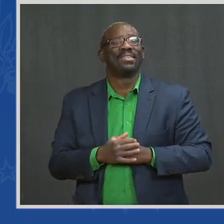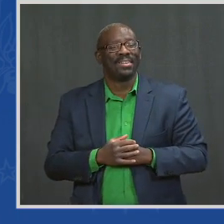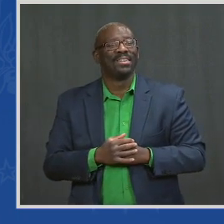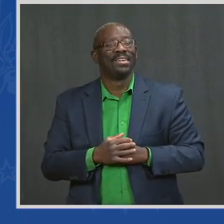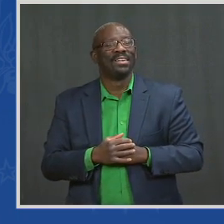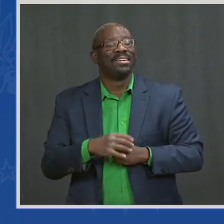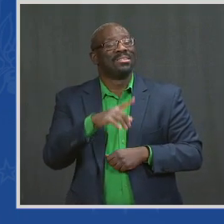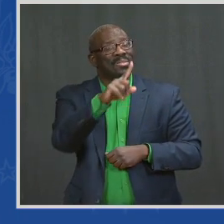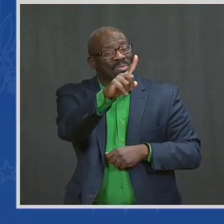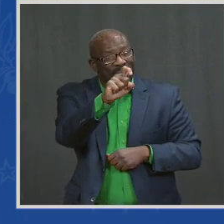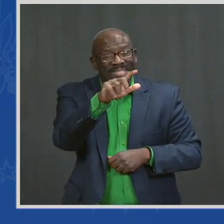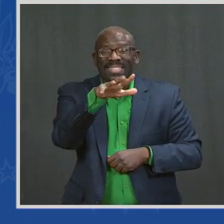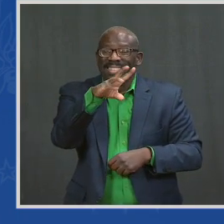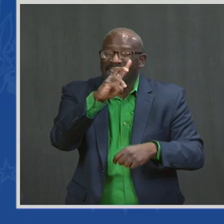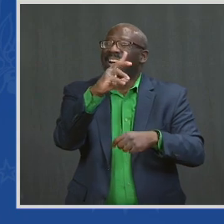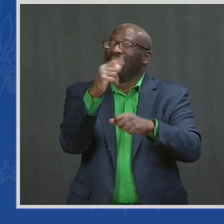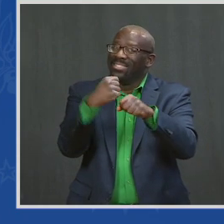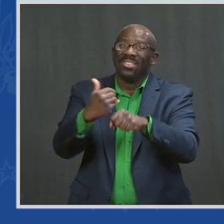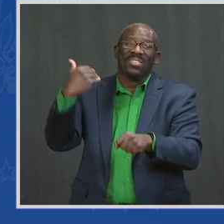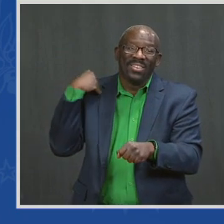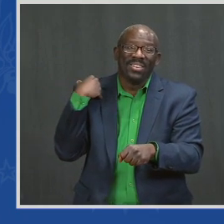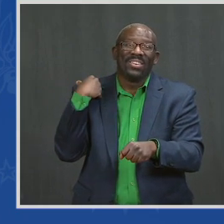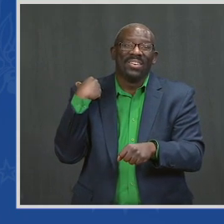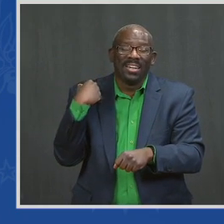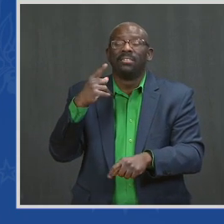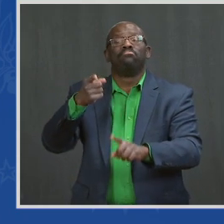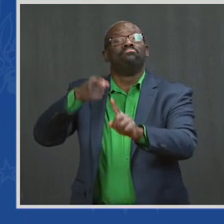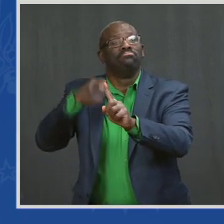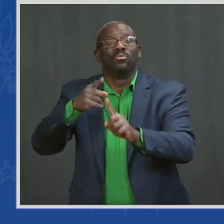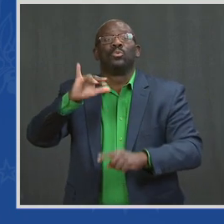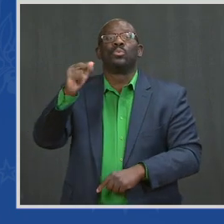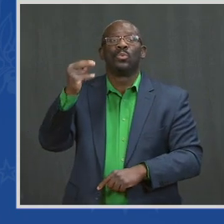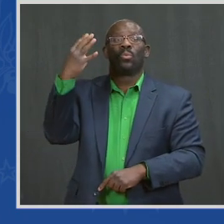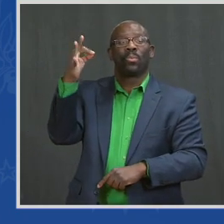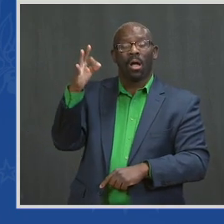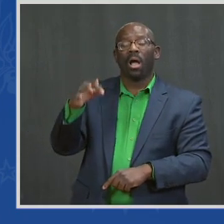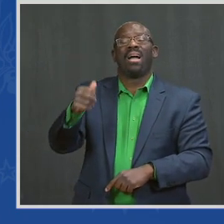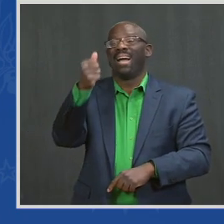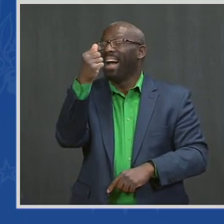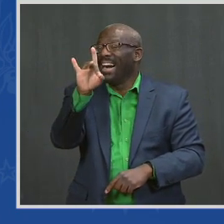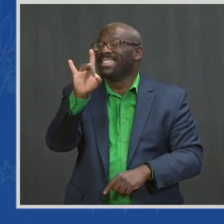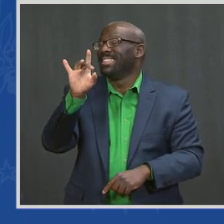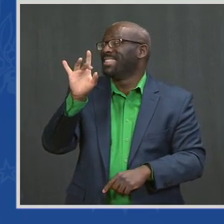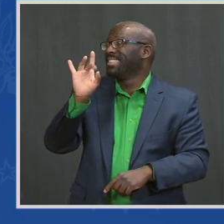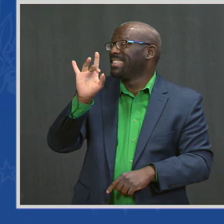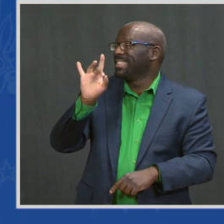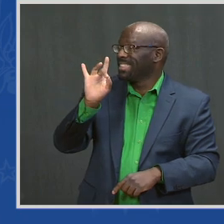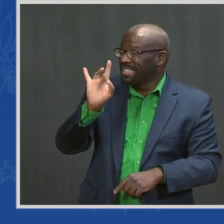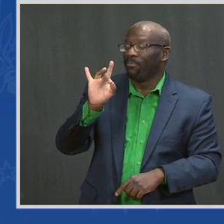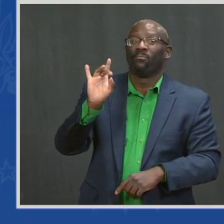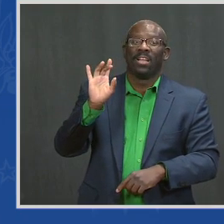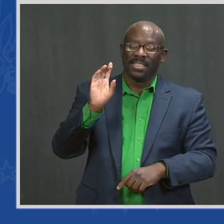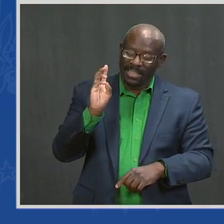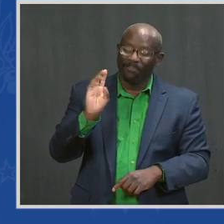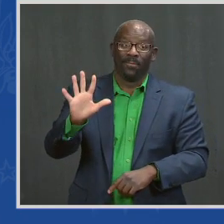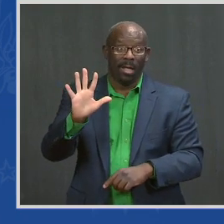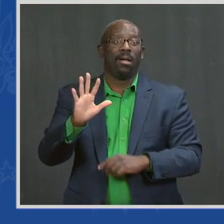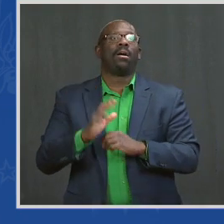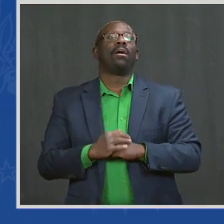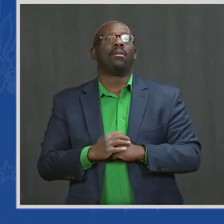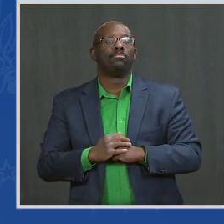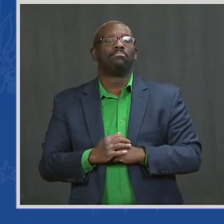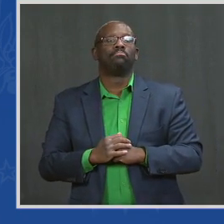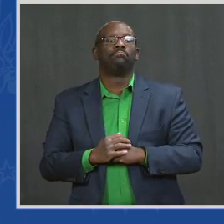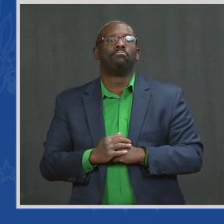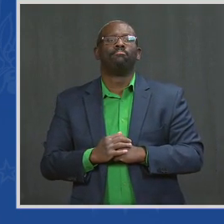156 years ago, June 19th, 1865, John thanks for being here. Major General of the